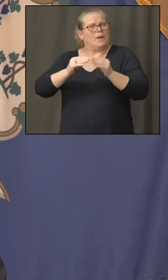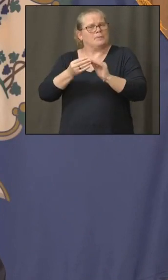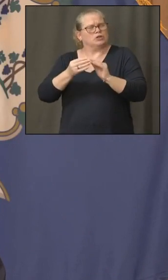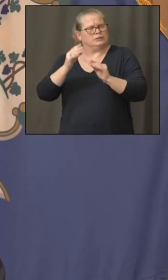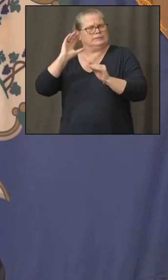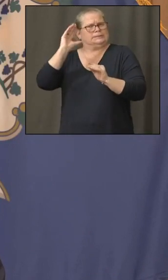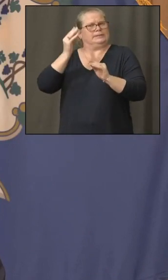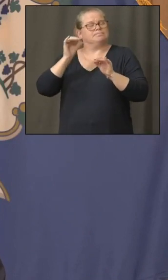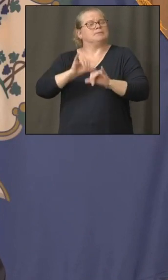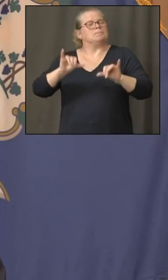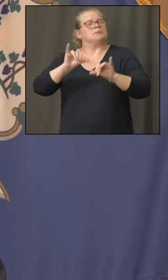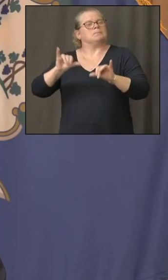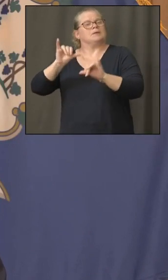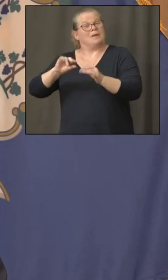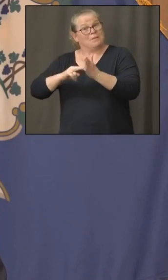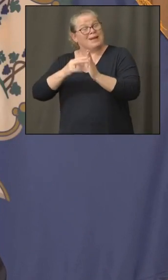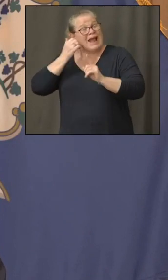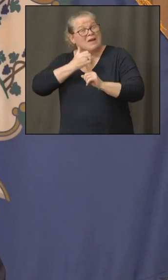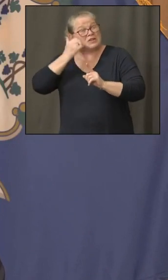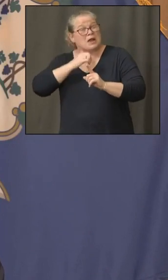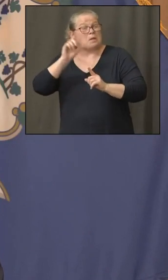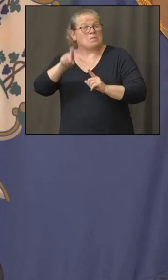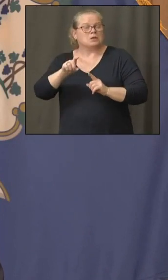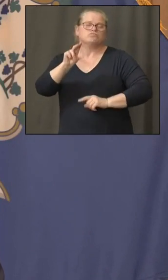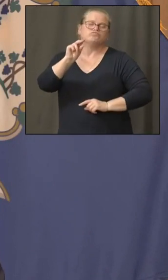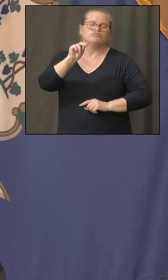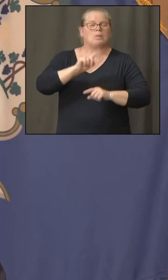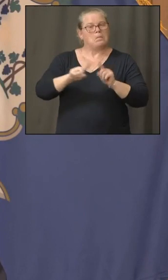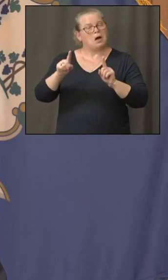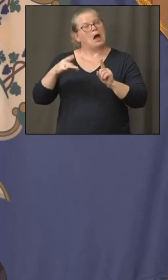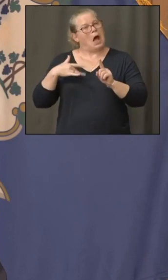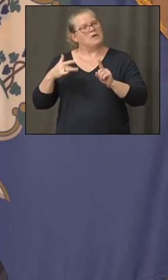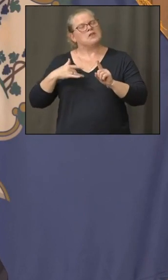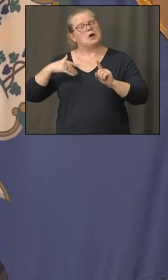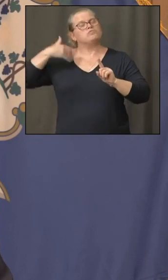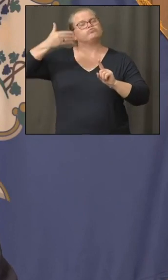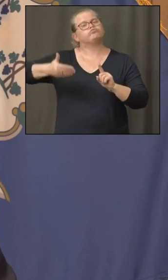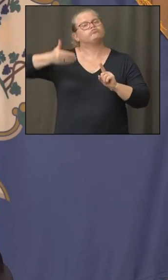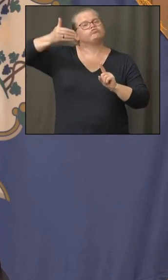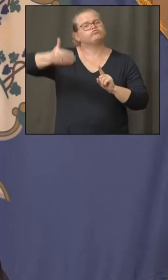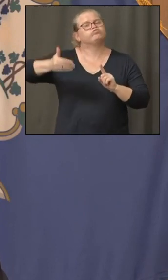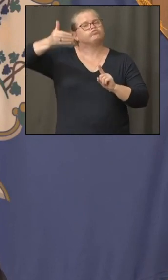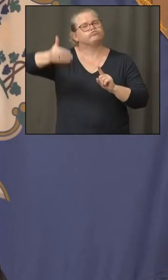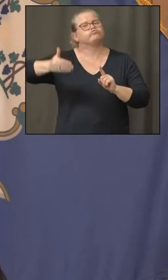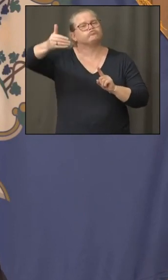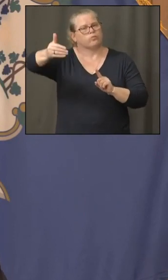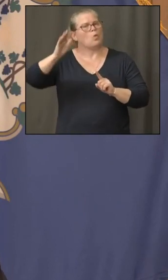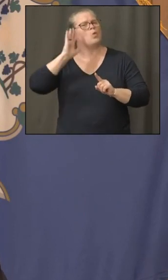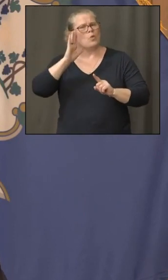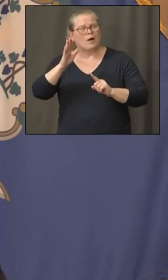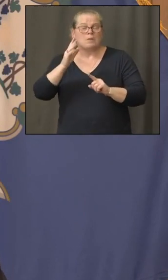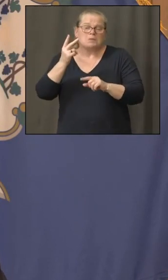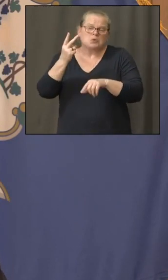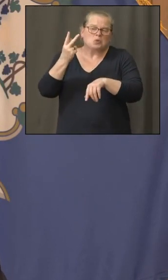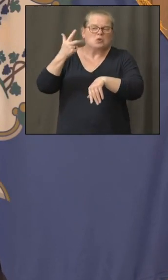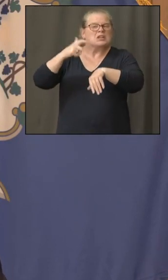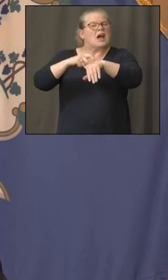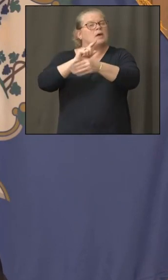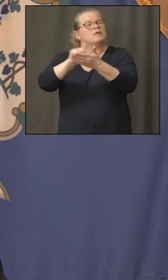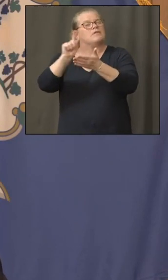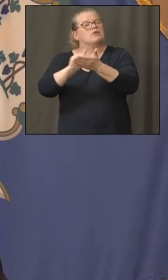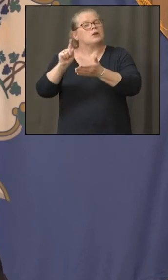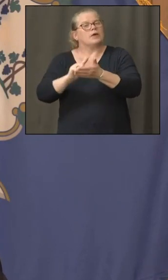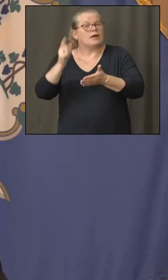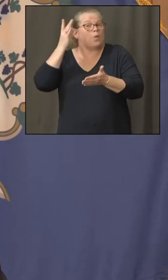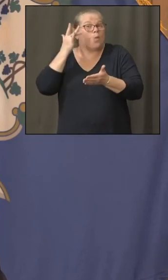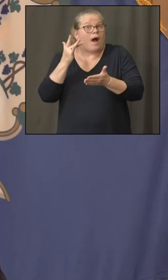don't need to do this on a daily basis. But I think we'll still continue to do it on a somewhat regular basis, a couple times a week, just because there's so